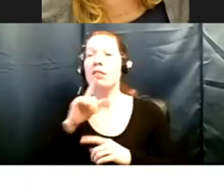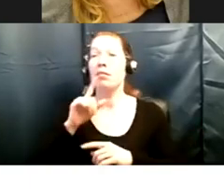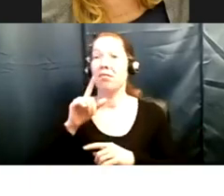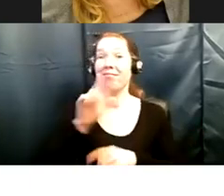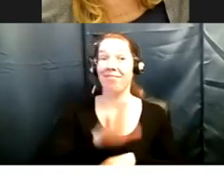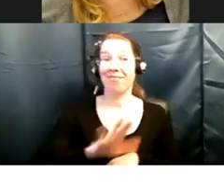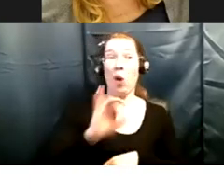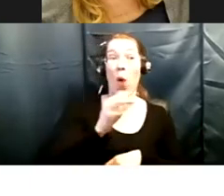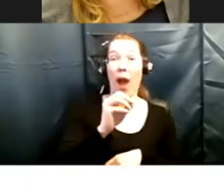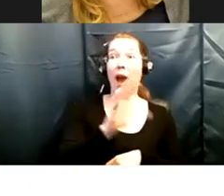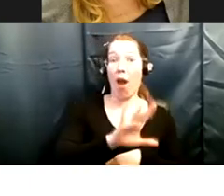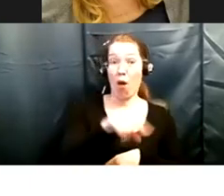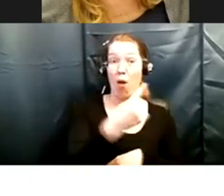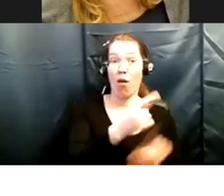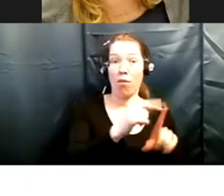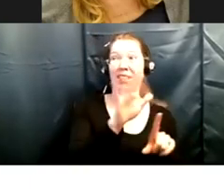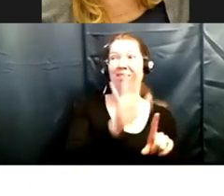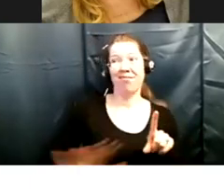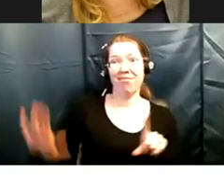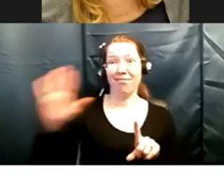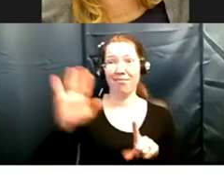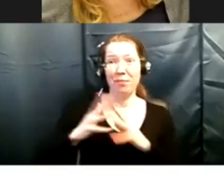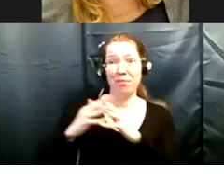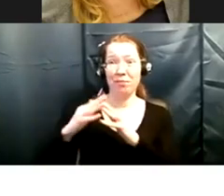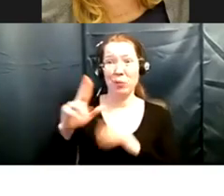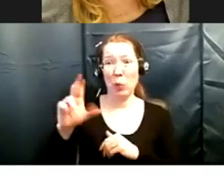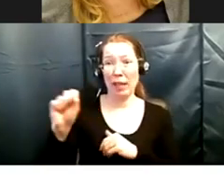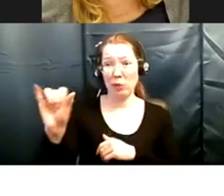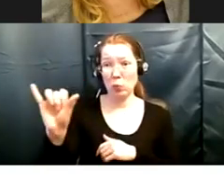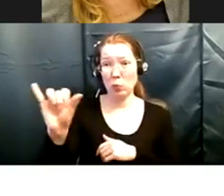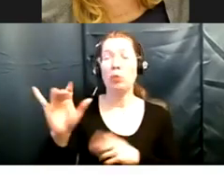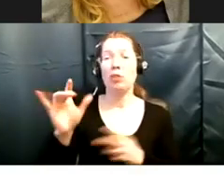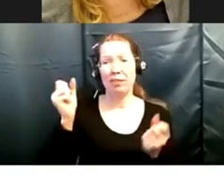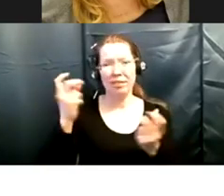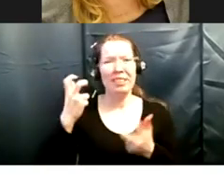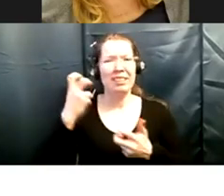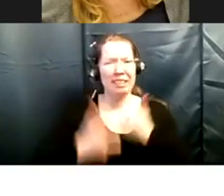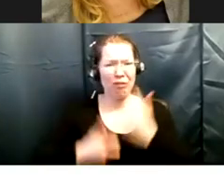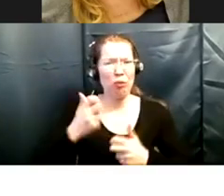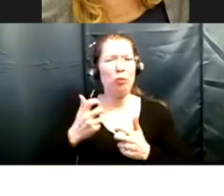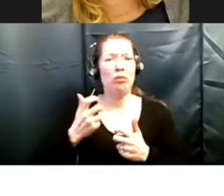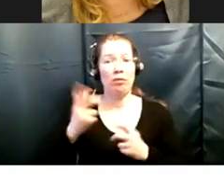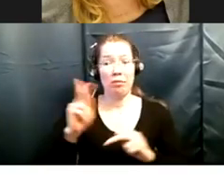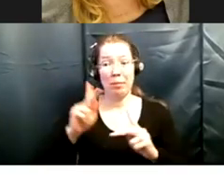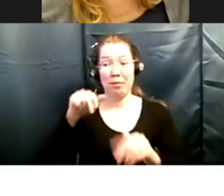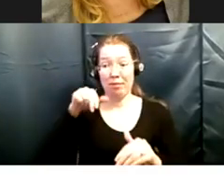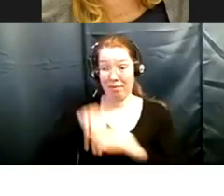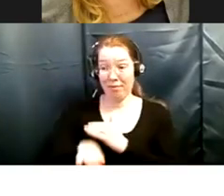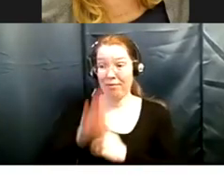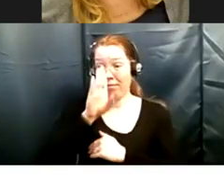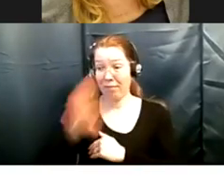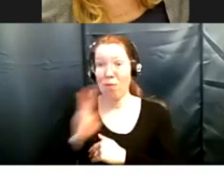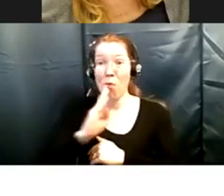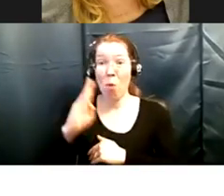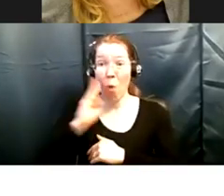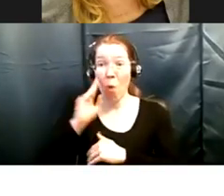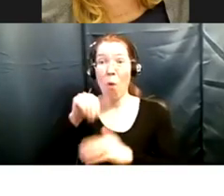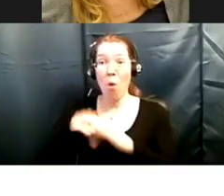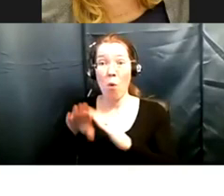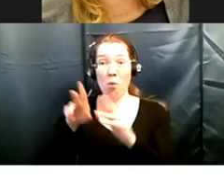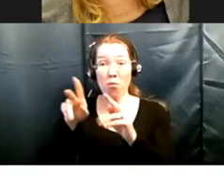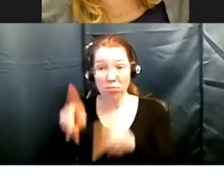states in the country. It's very difficult to find people to come and provide direct care in a person's